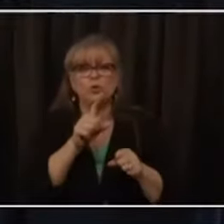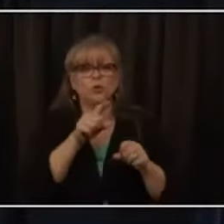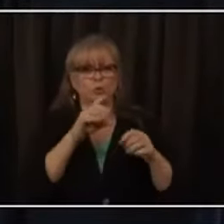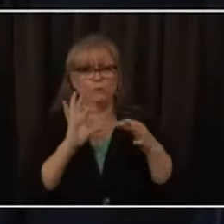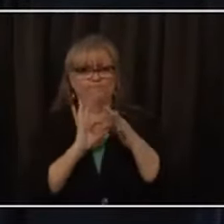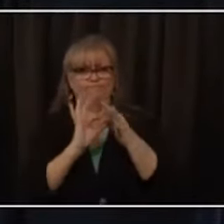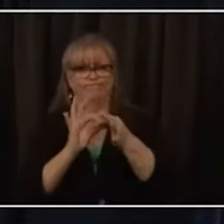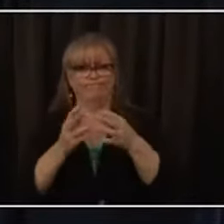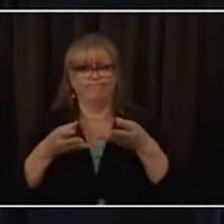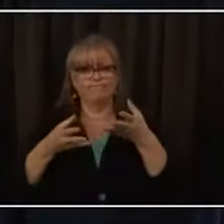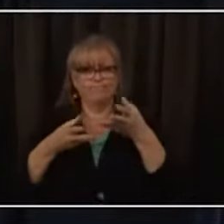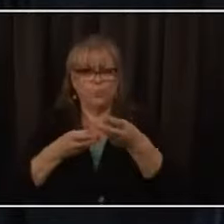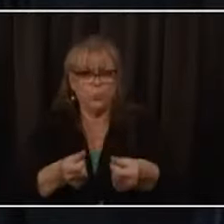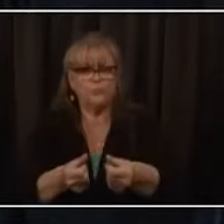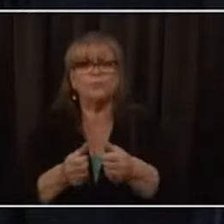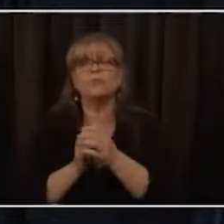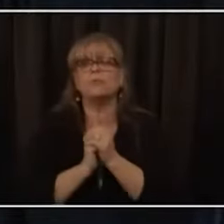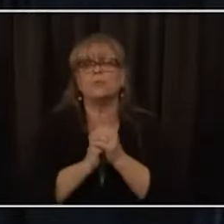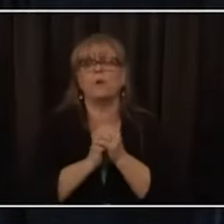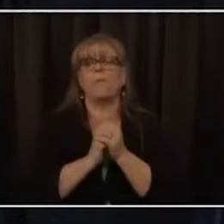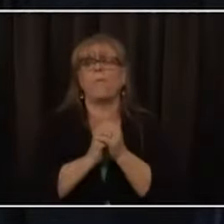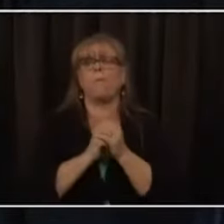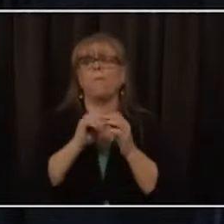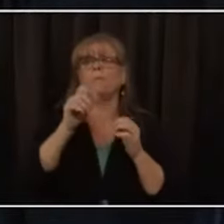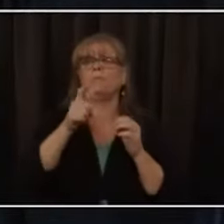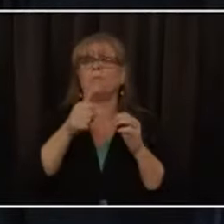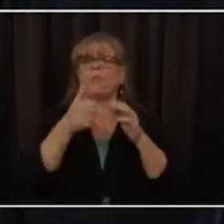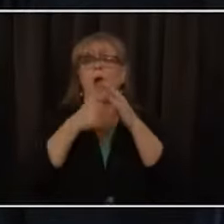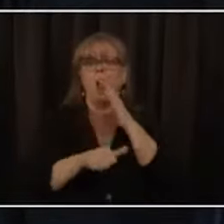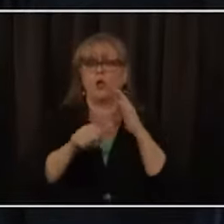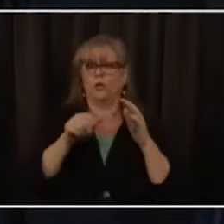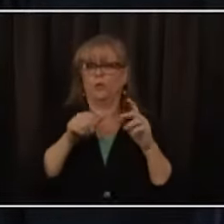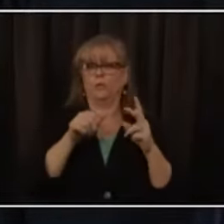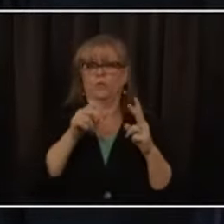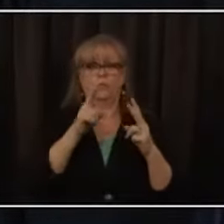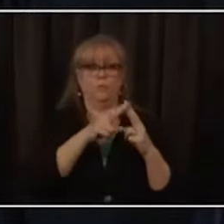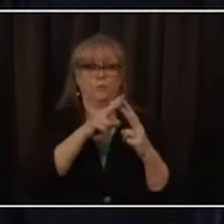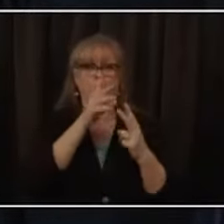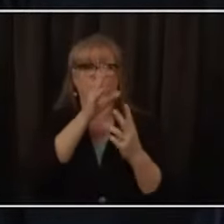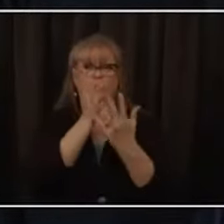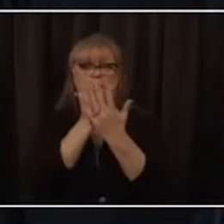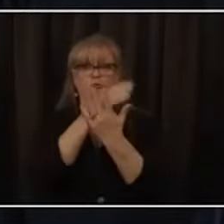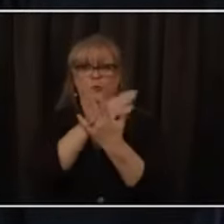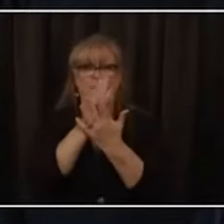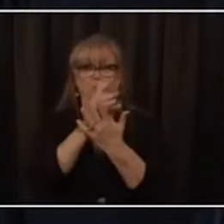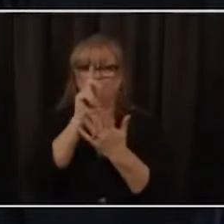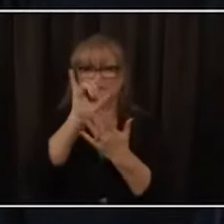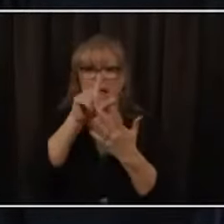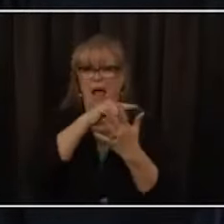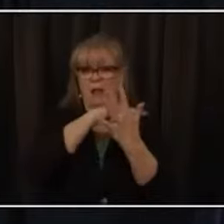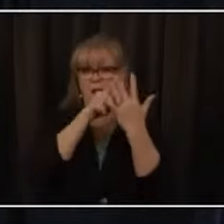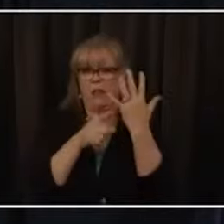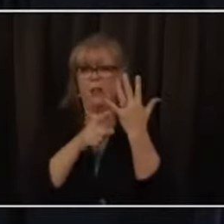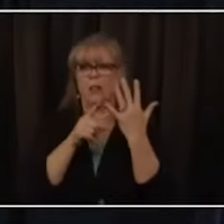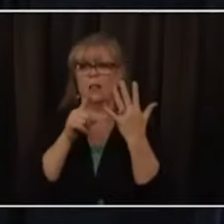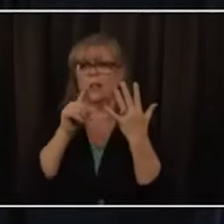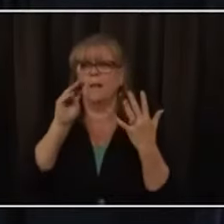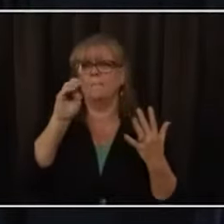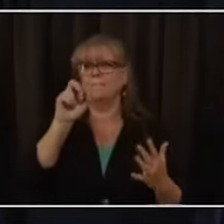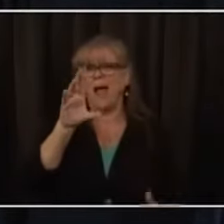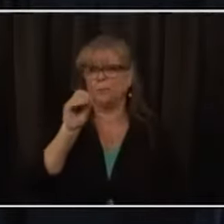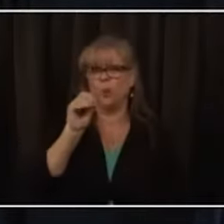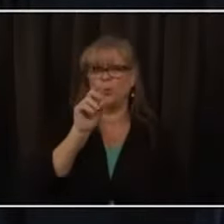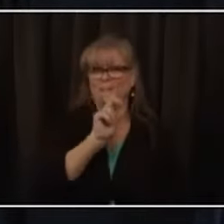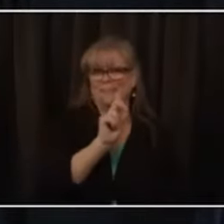through a short-term extension of the dial. Our collaboration is called the Metro Denver Partnership for Health. It